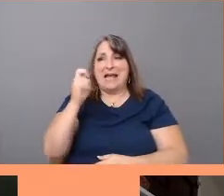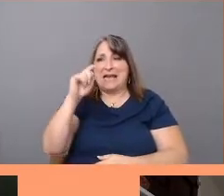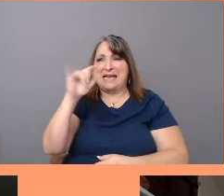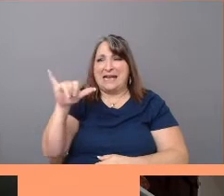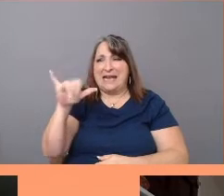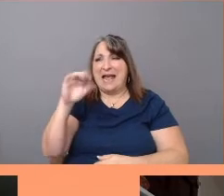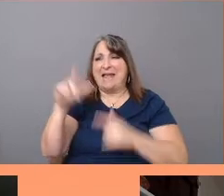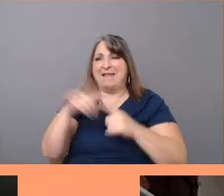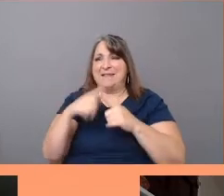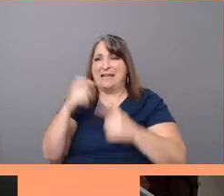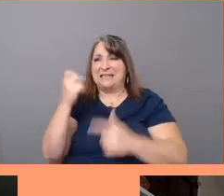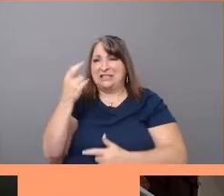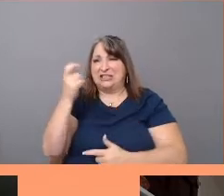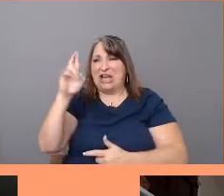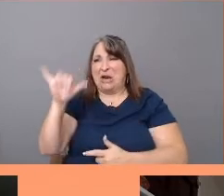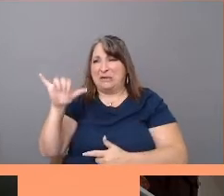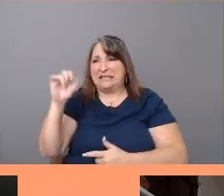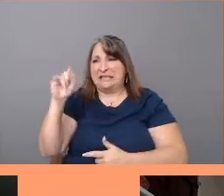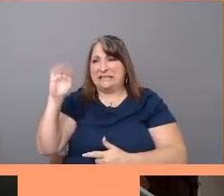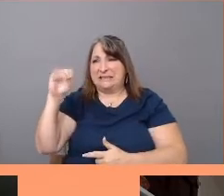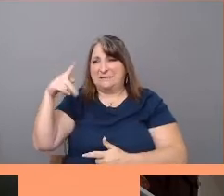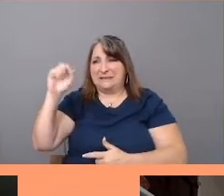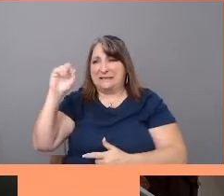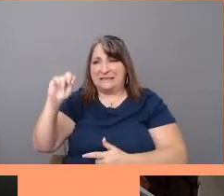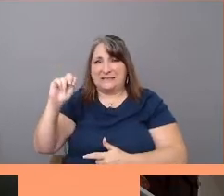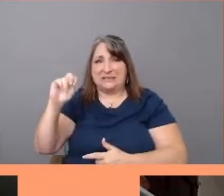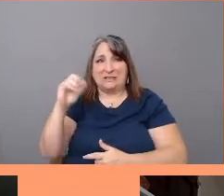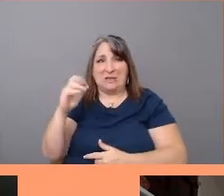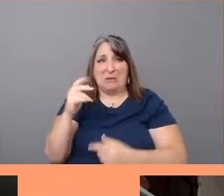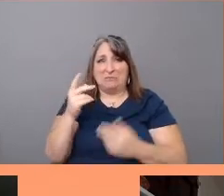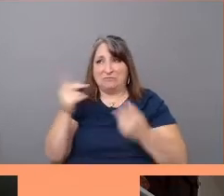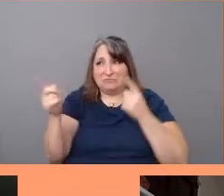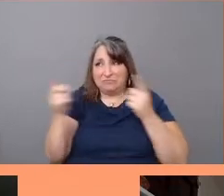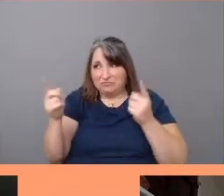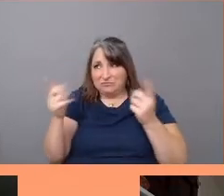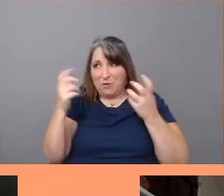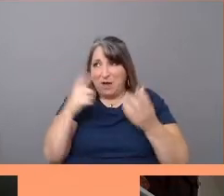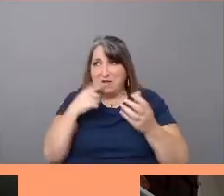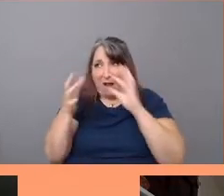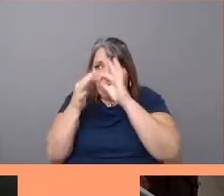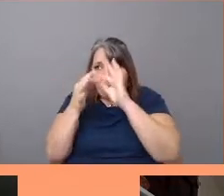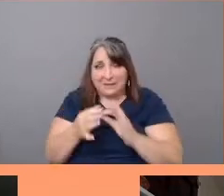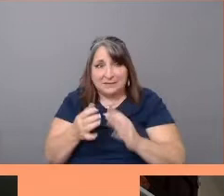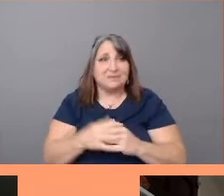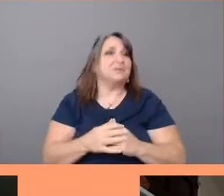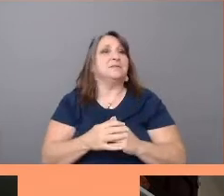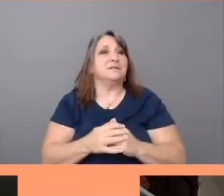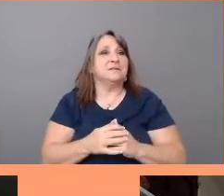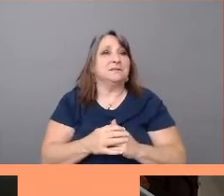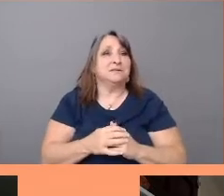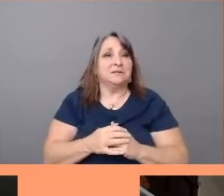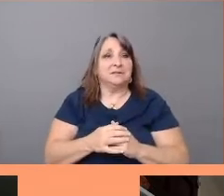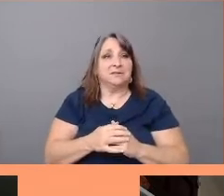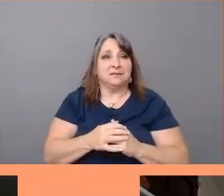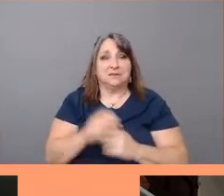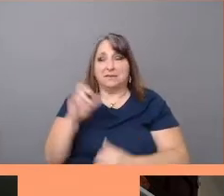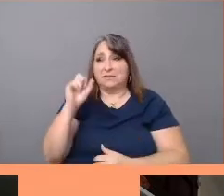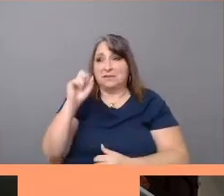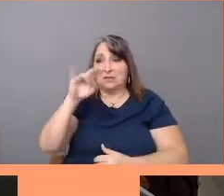So Sonya, Bowen, any other things you want to add? I would just